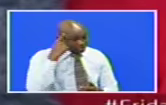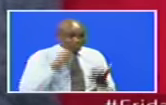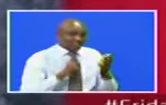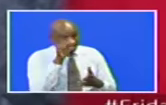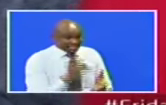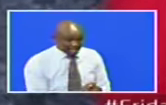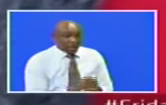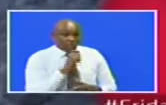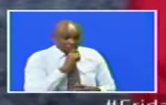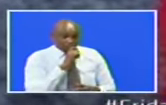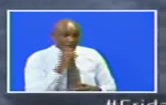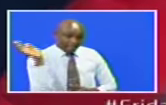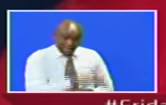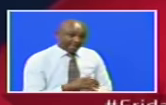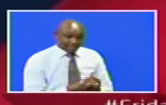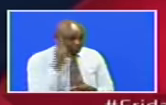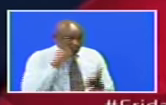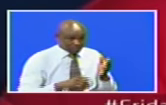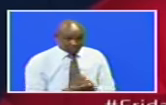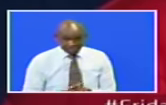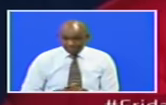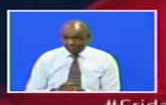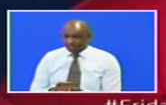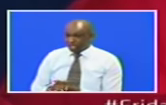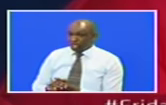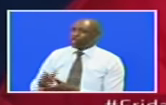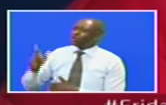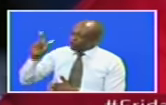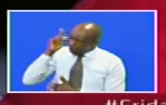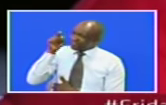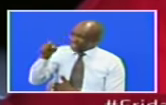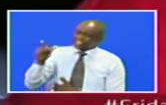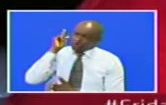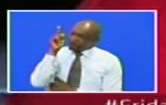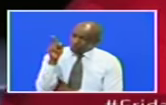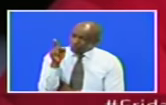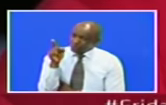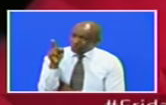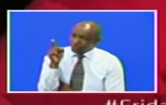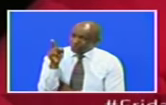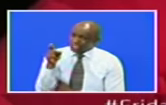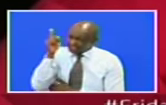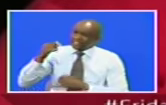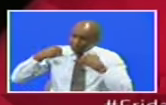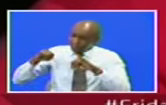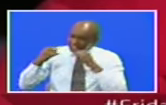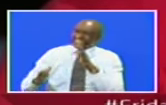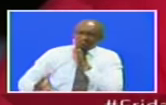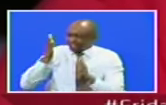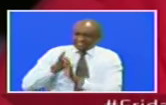the Alco-Blow will be back on the Kenyan roads? The law, that law is was implemented in a